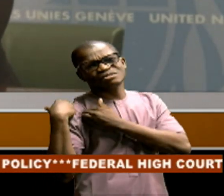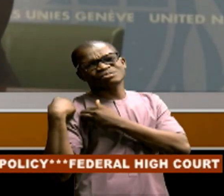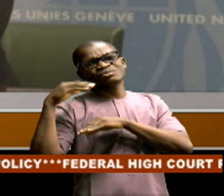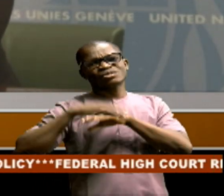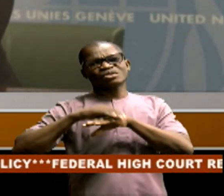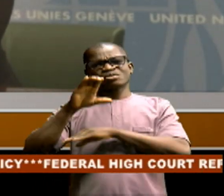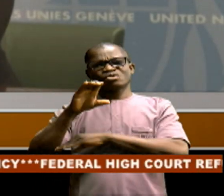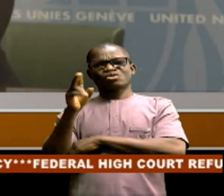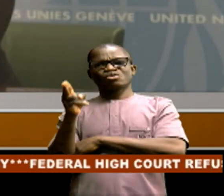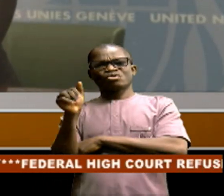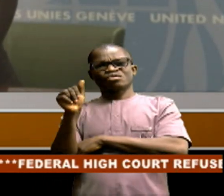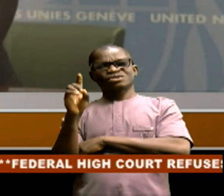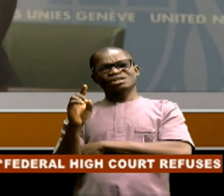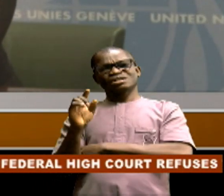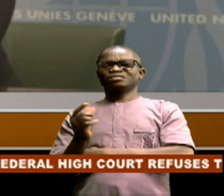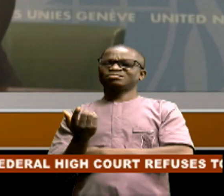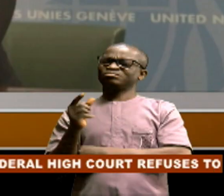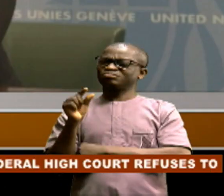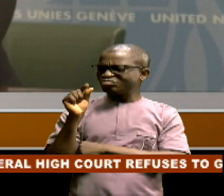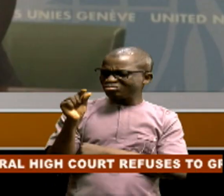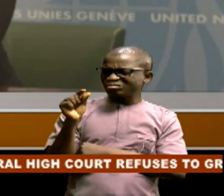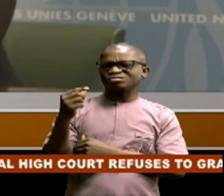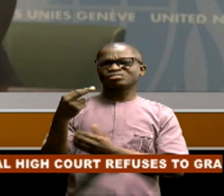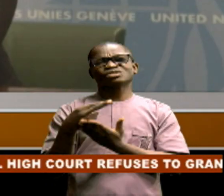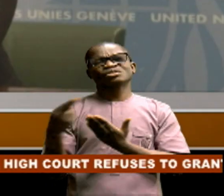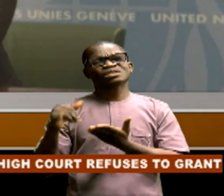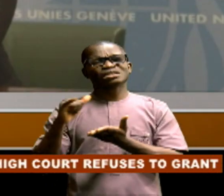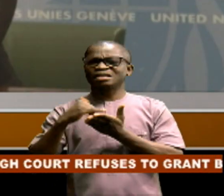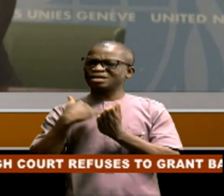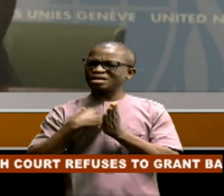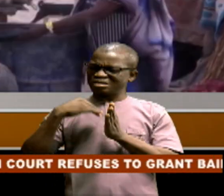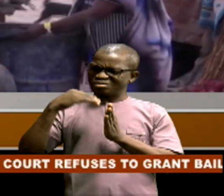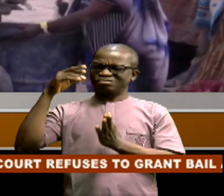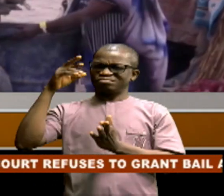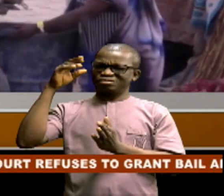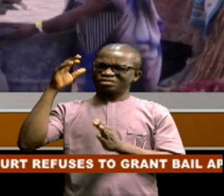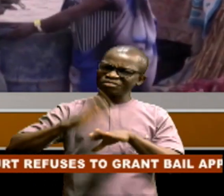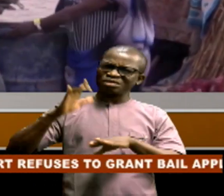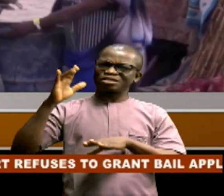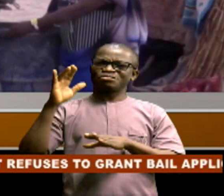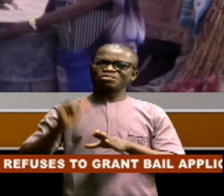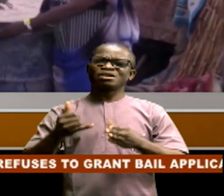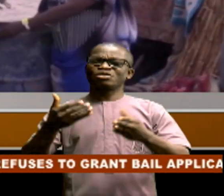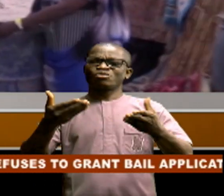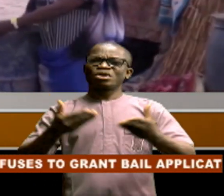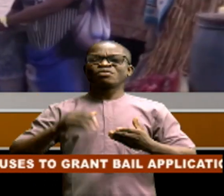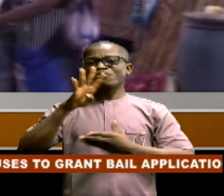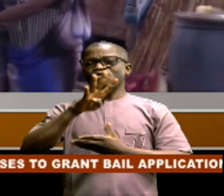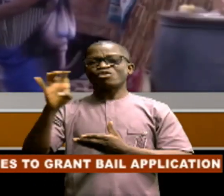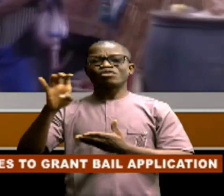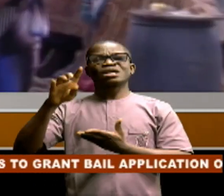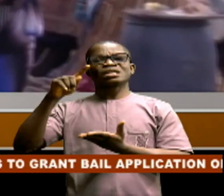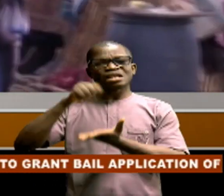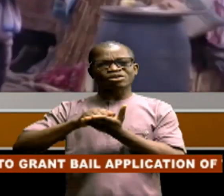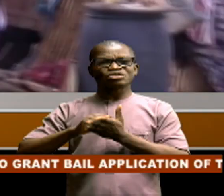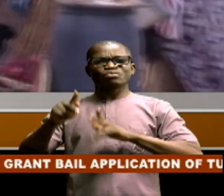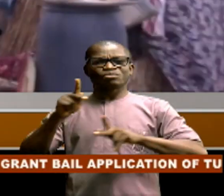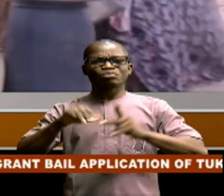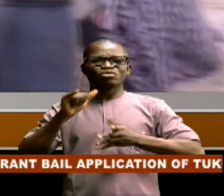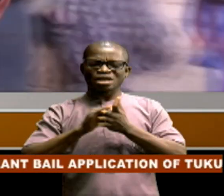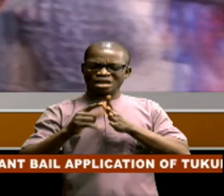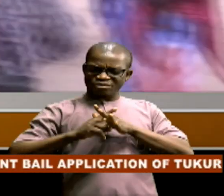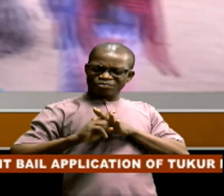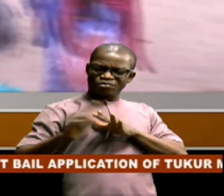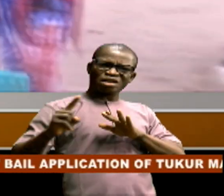meager resources, which were already strained by hosting 400,000 refugees who fled earlier conflicts